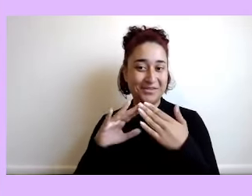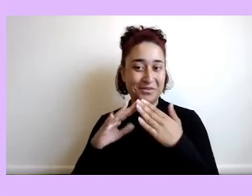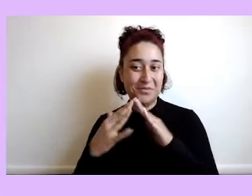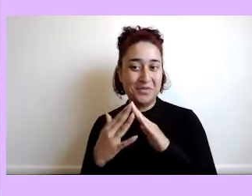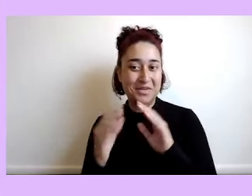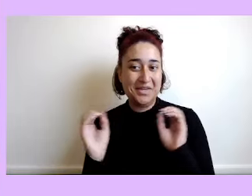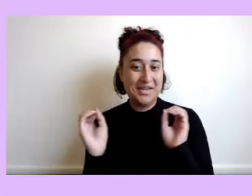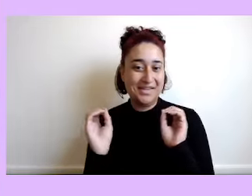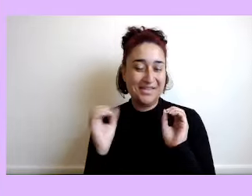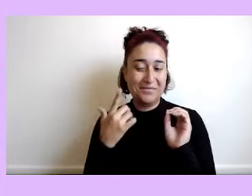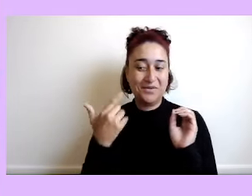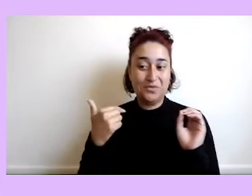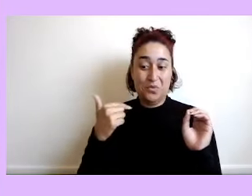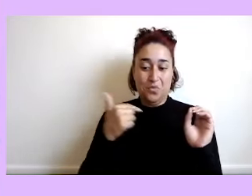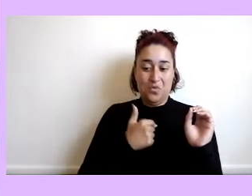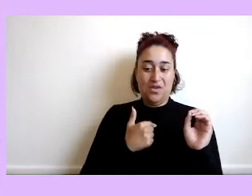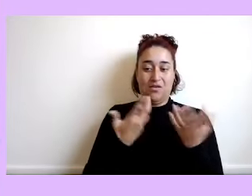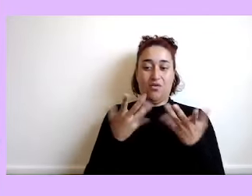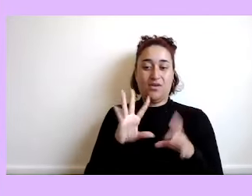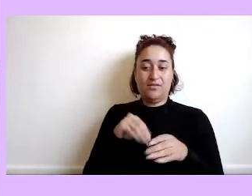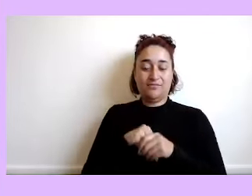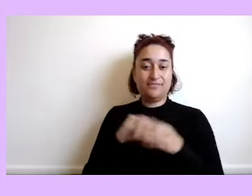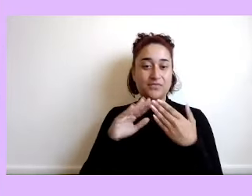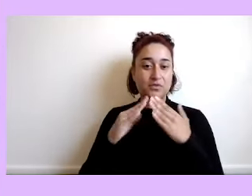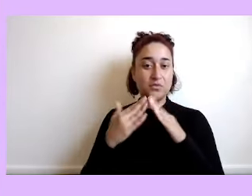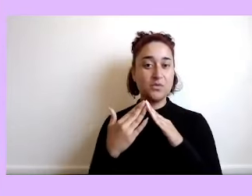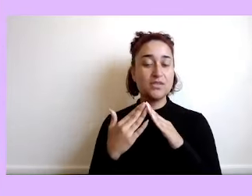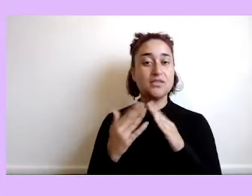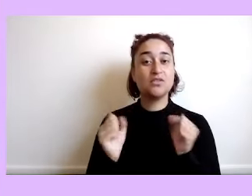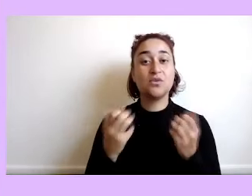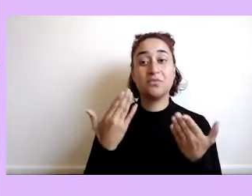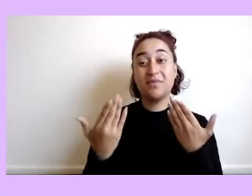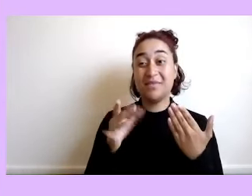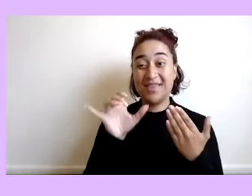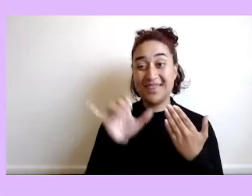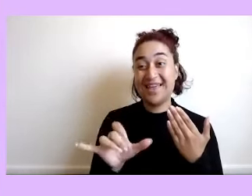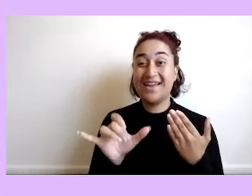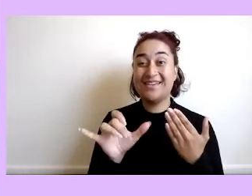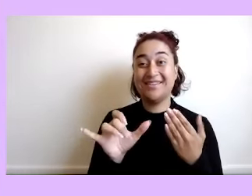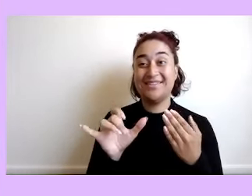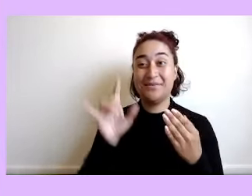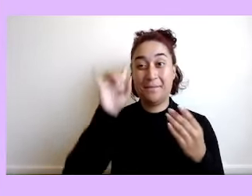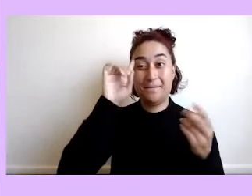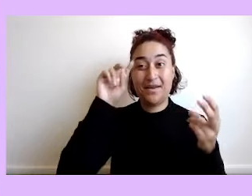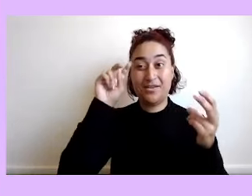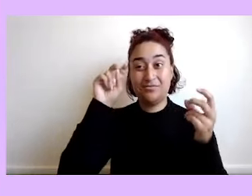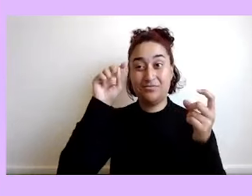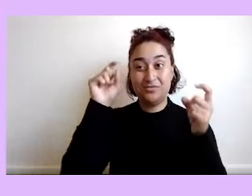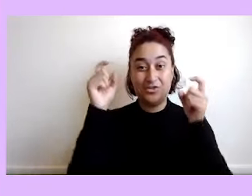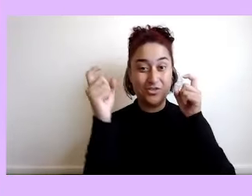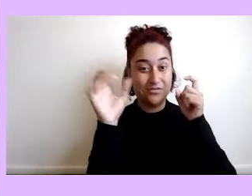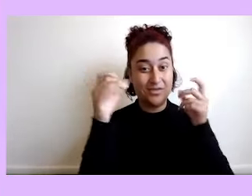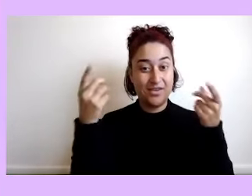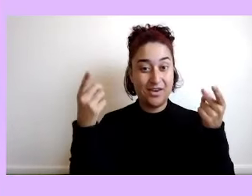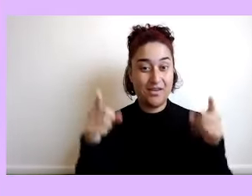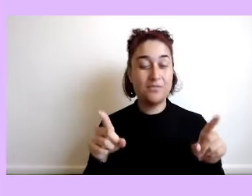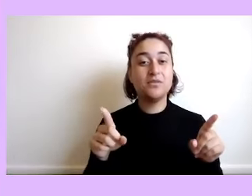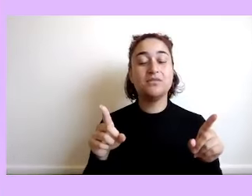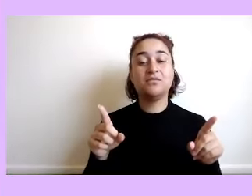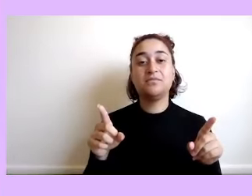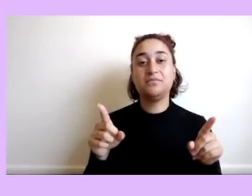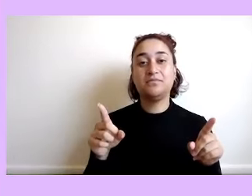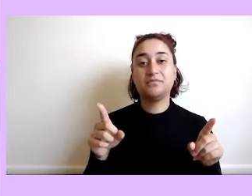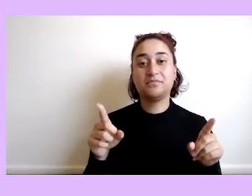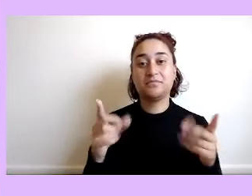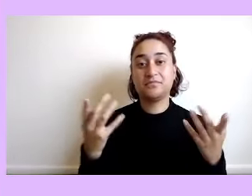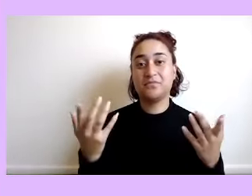because we are the community. So maybe that is some of the mind shift that can happen, is that like,